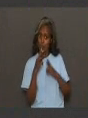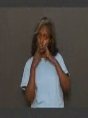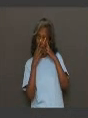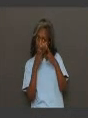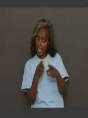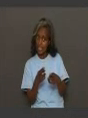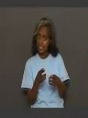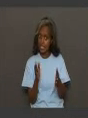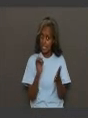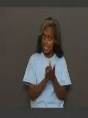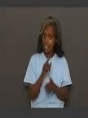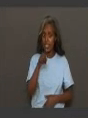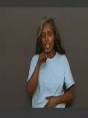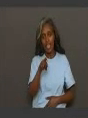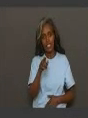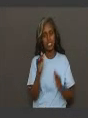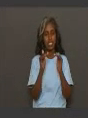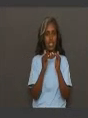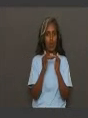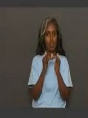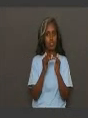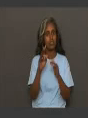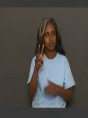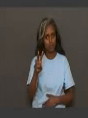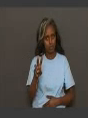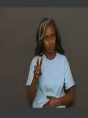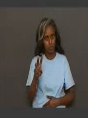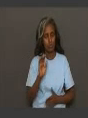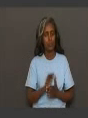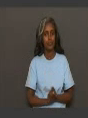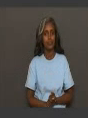answered that x equals 2,